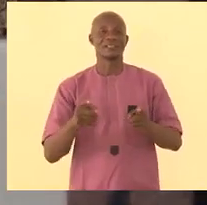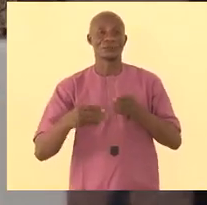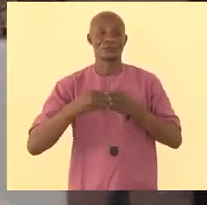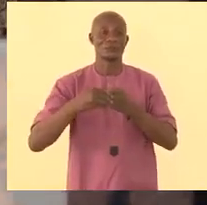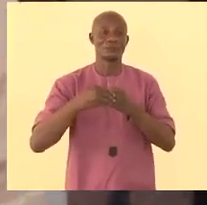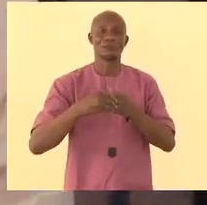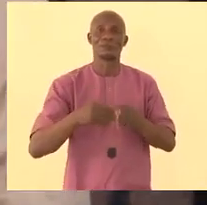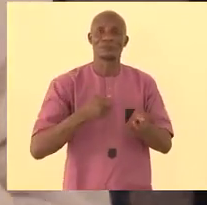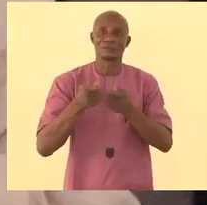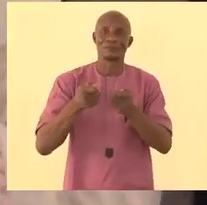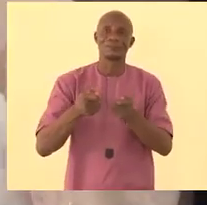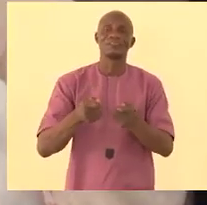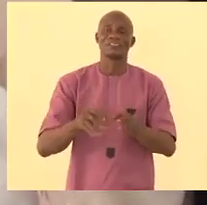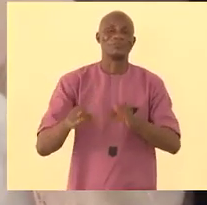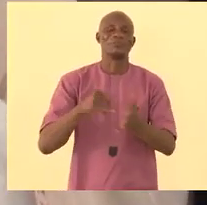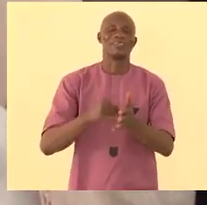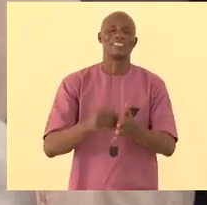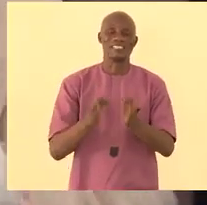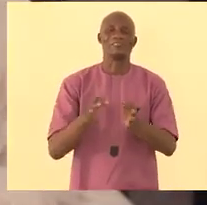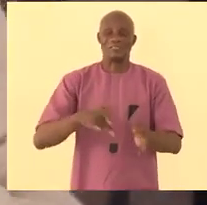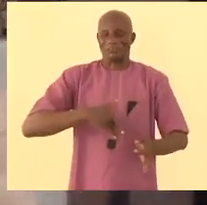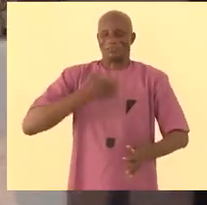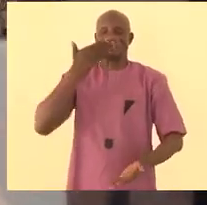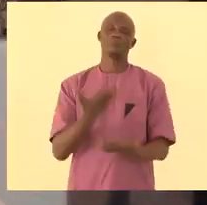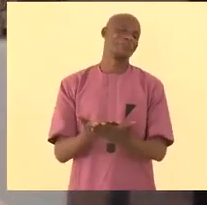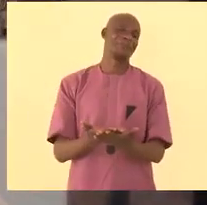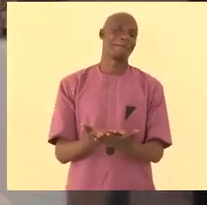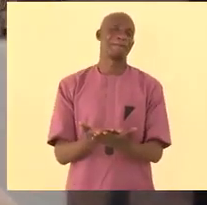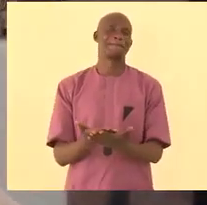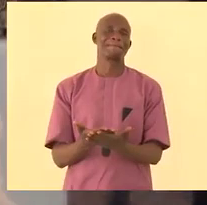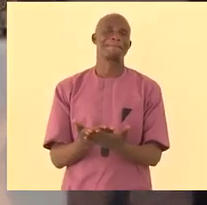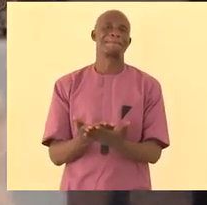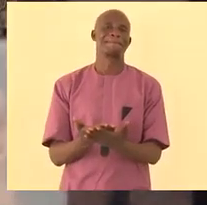is, do it if it feels good.